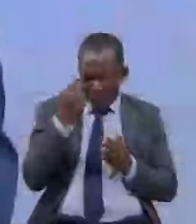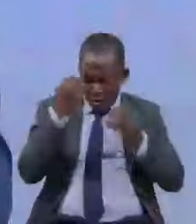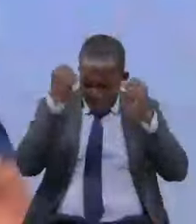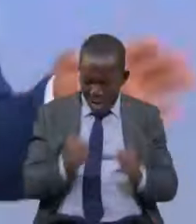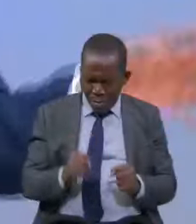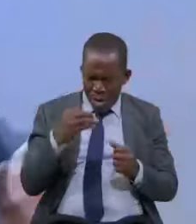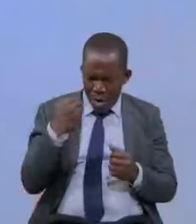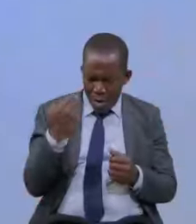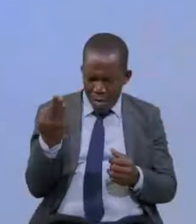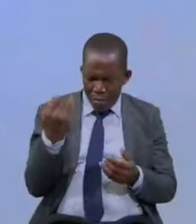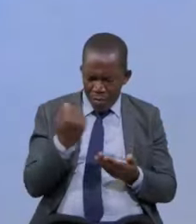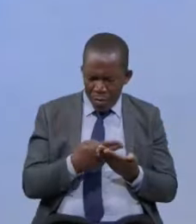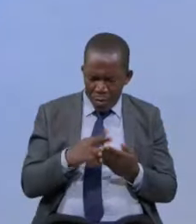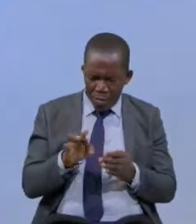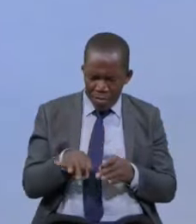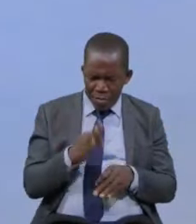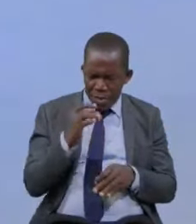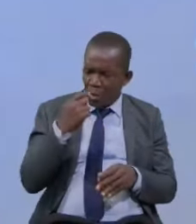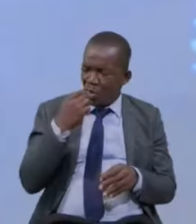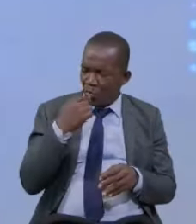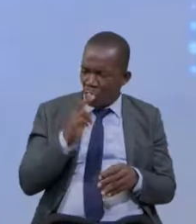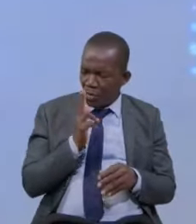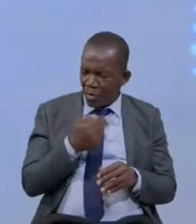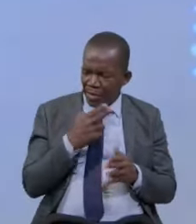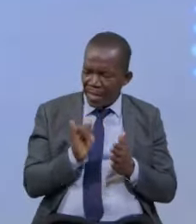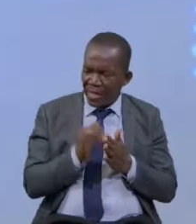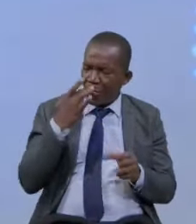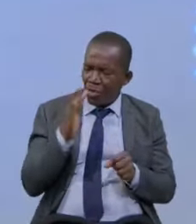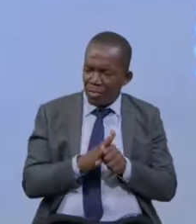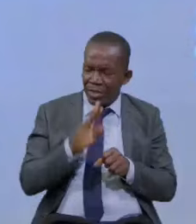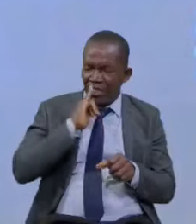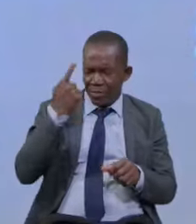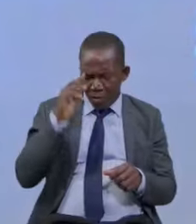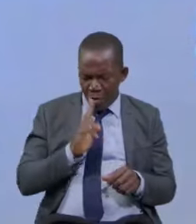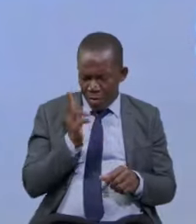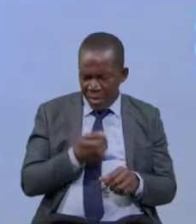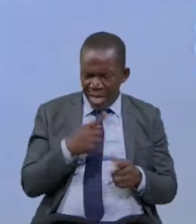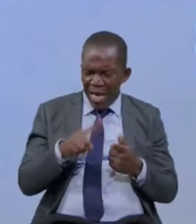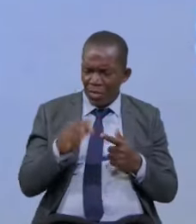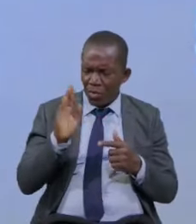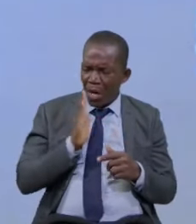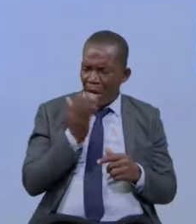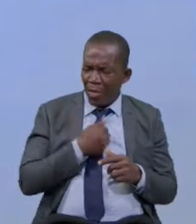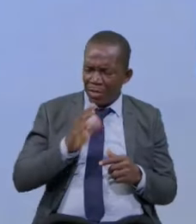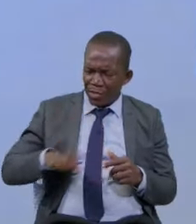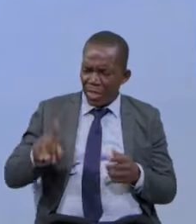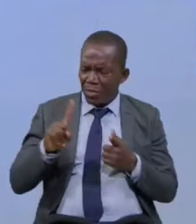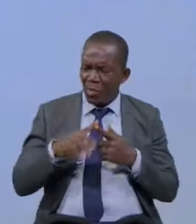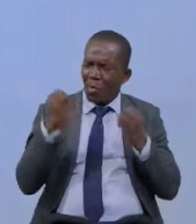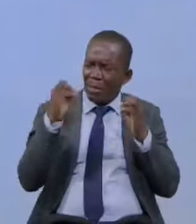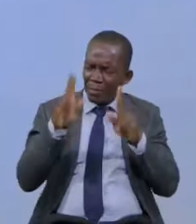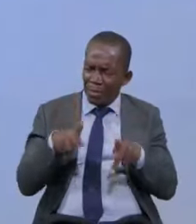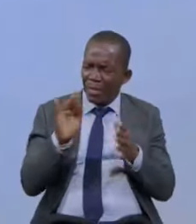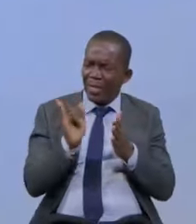to your children and to many that are far off, as many as the Lord our God shall call. I pray that